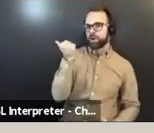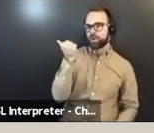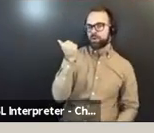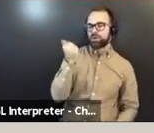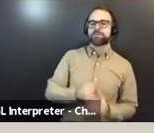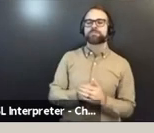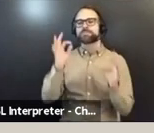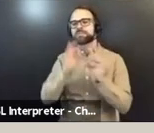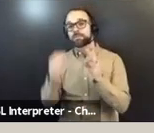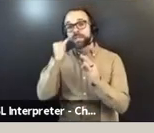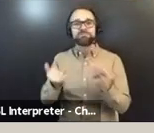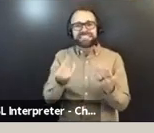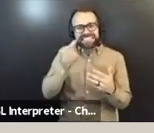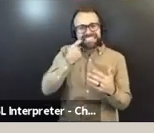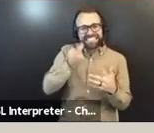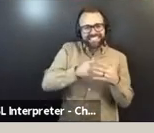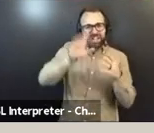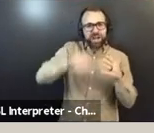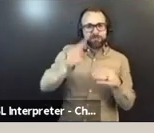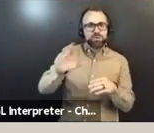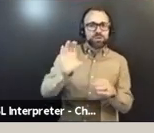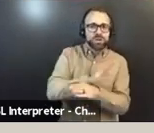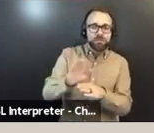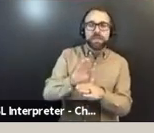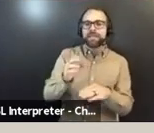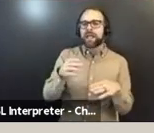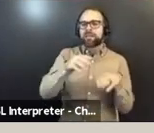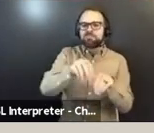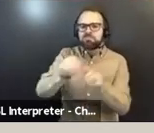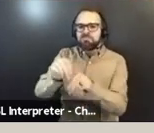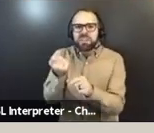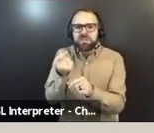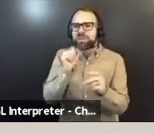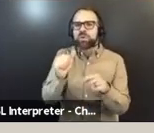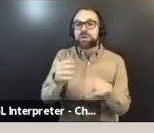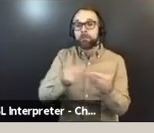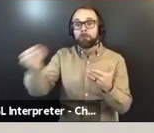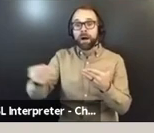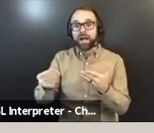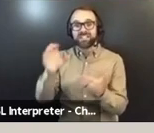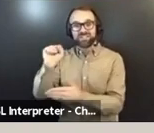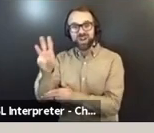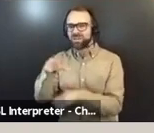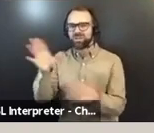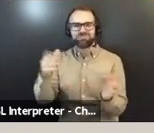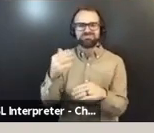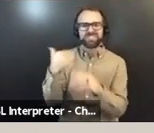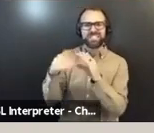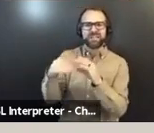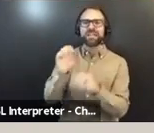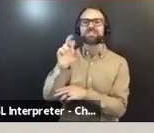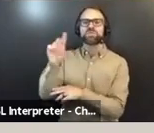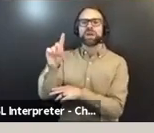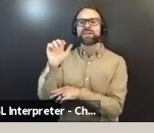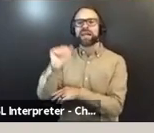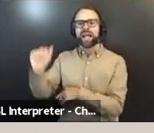this is if you're a young company and you've got limited spend, you don't need to buy fancy software to do this tracking. You can simply just create an email address, say shred at your